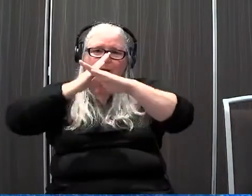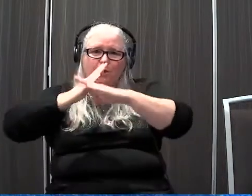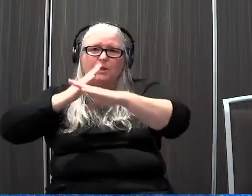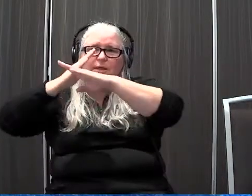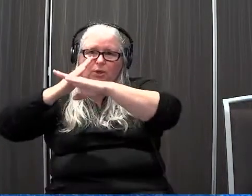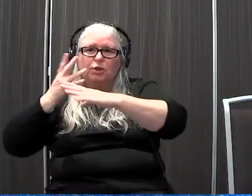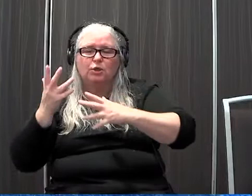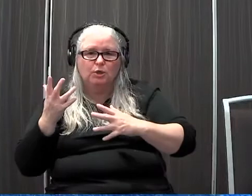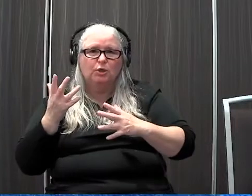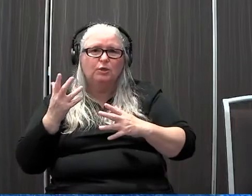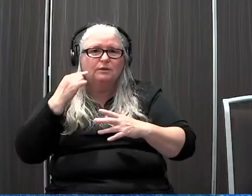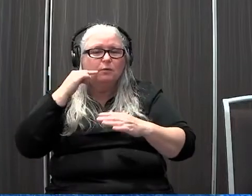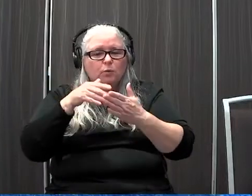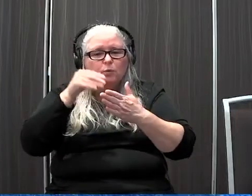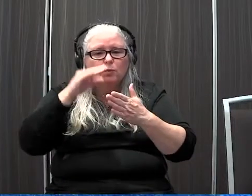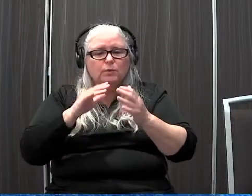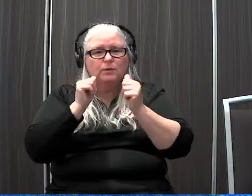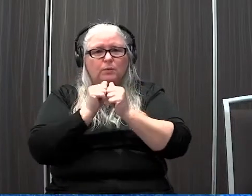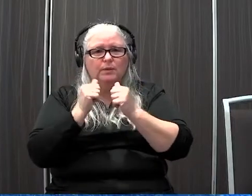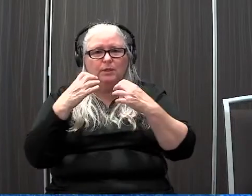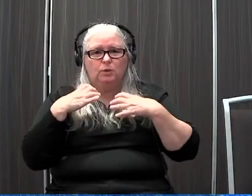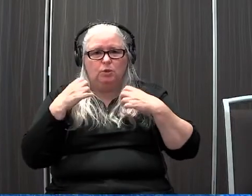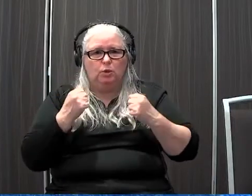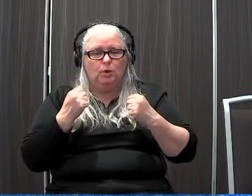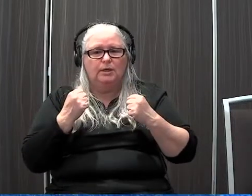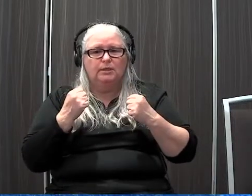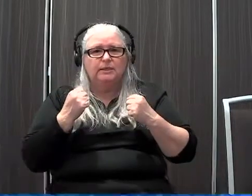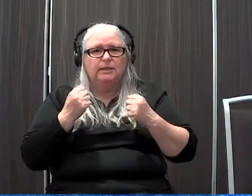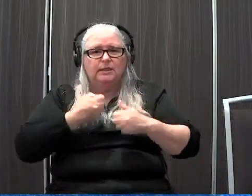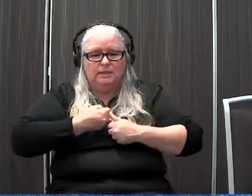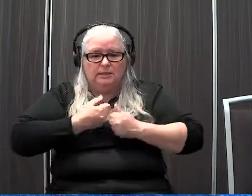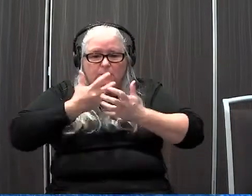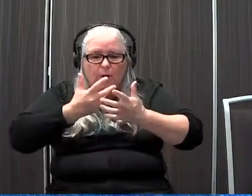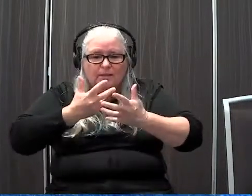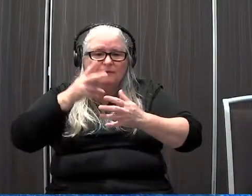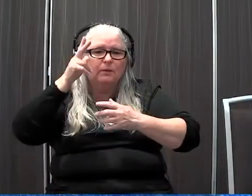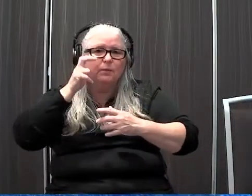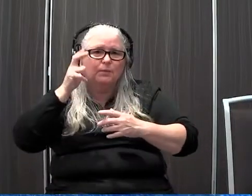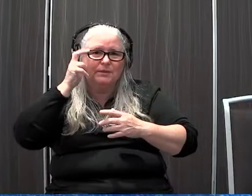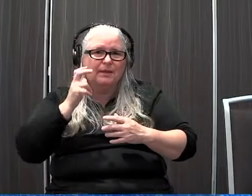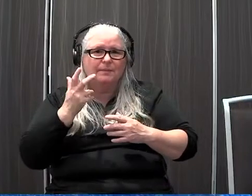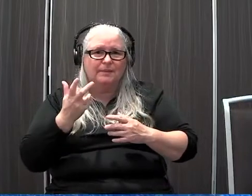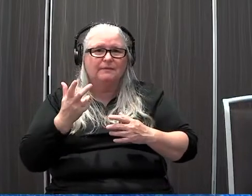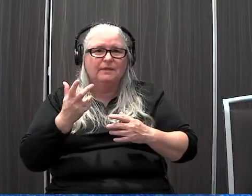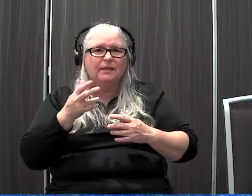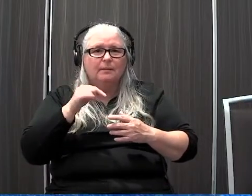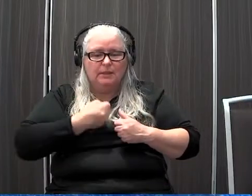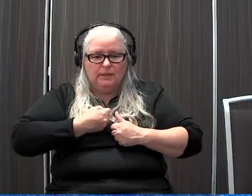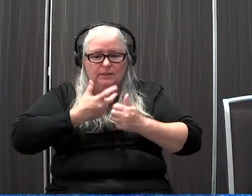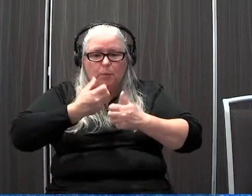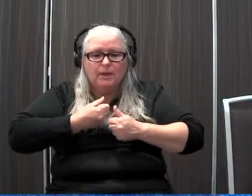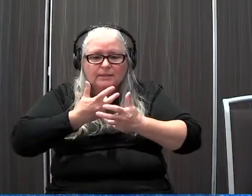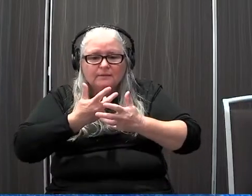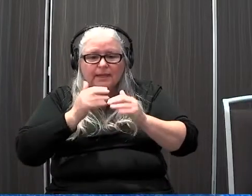charge, both expressively and receptively. So by expressively, I mean the child's ability to communicate outwardly